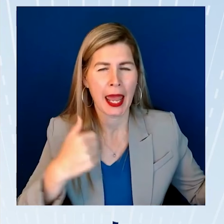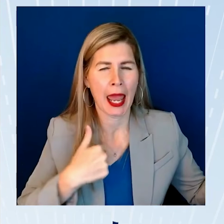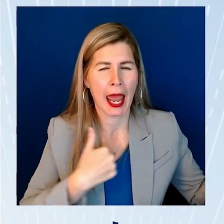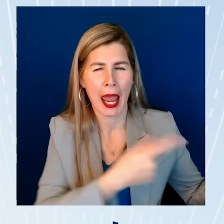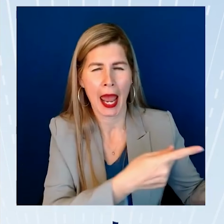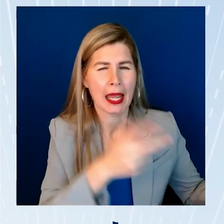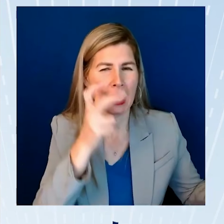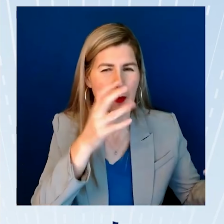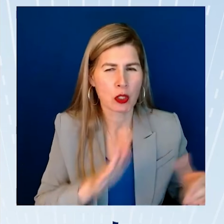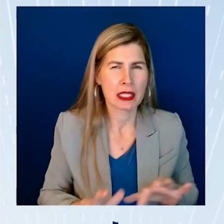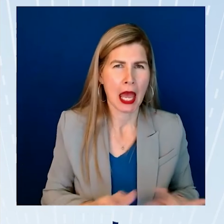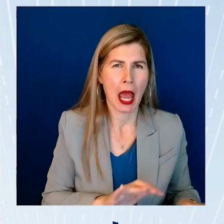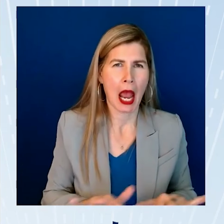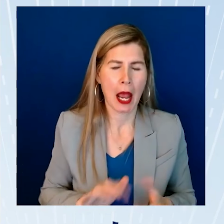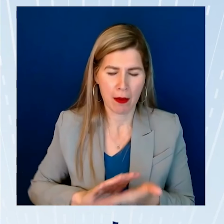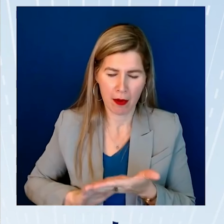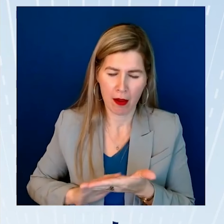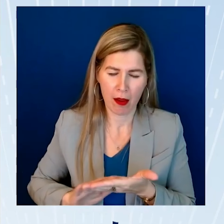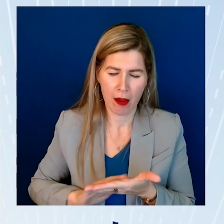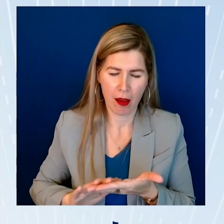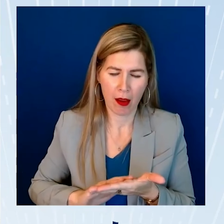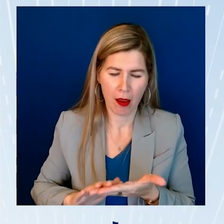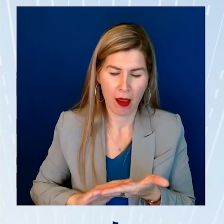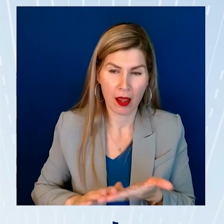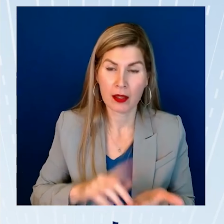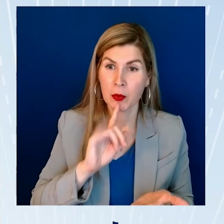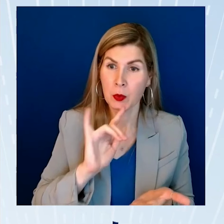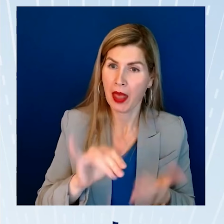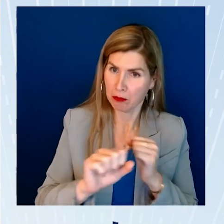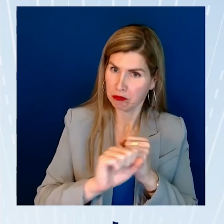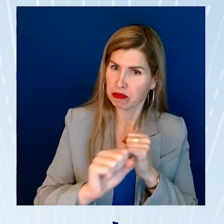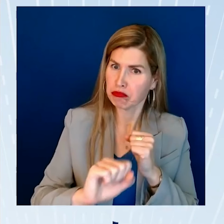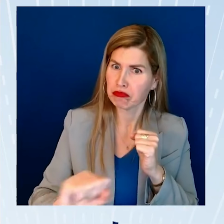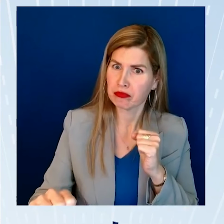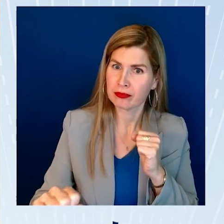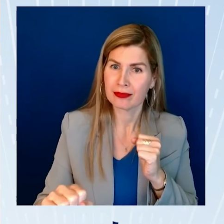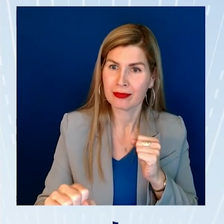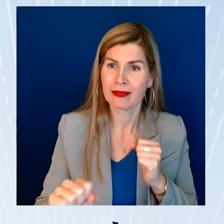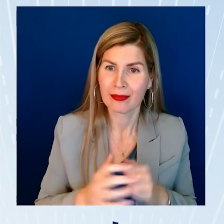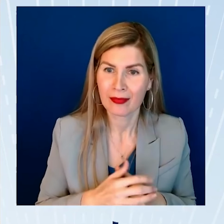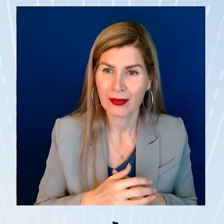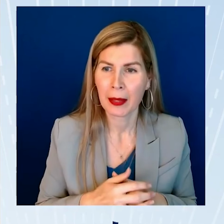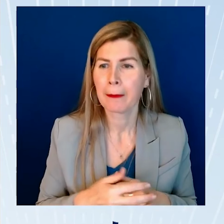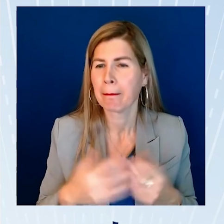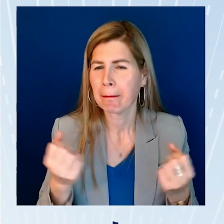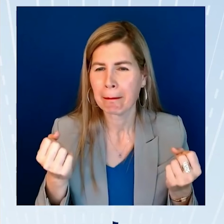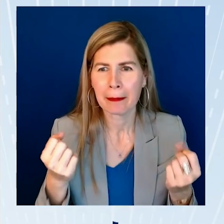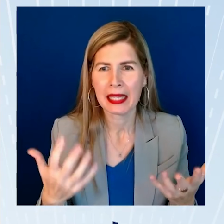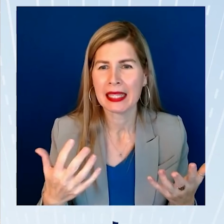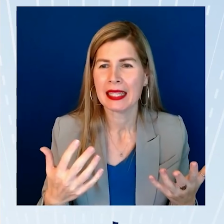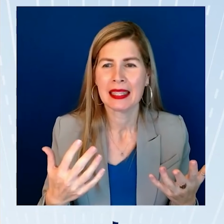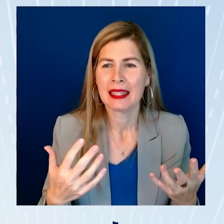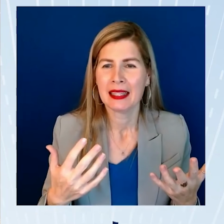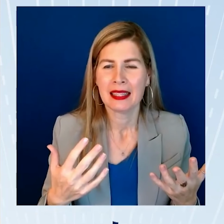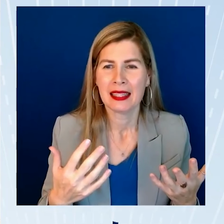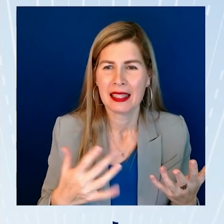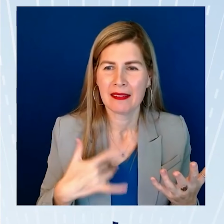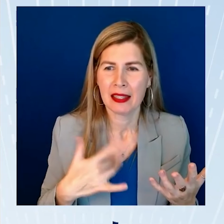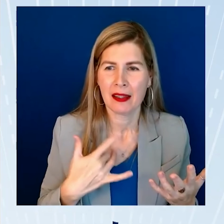Braille. Transcription takes time. Many of us have felt pressure that if we